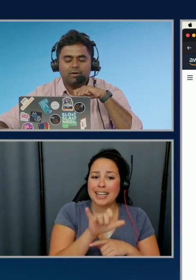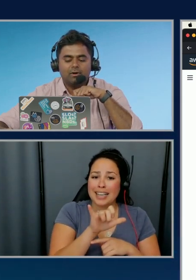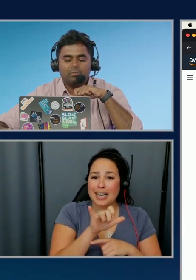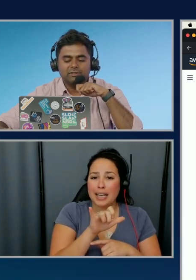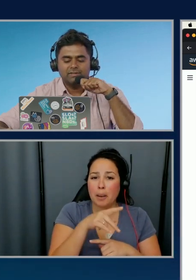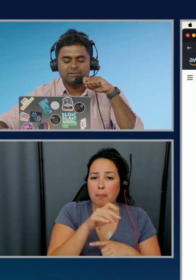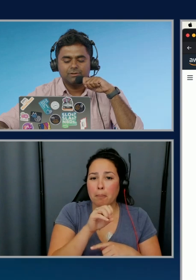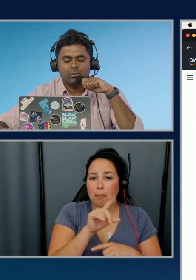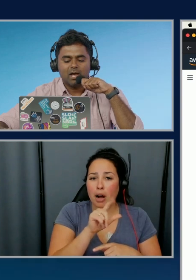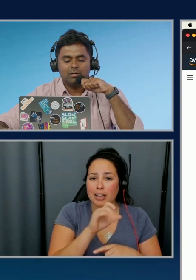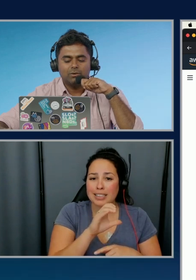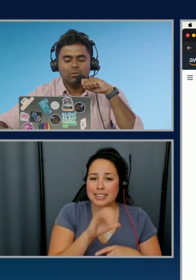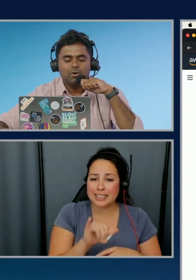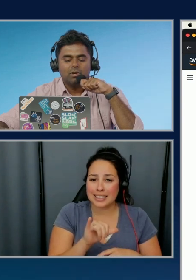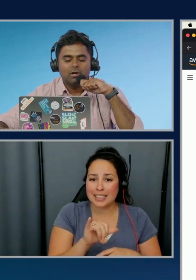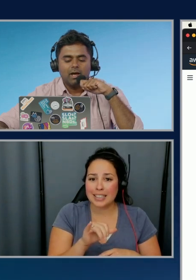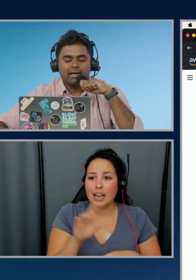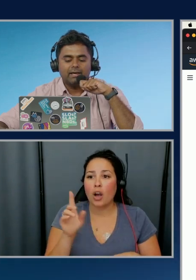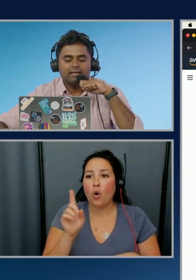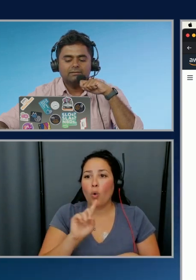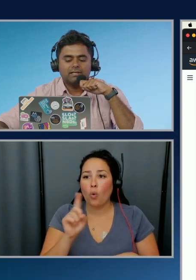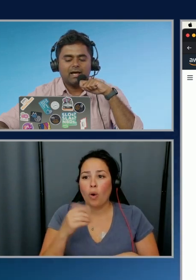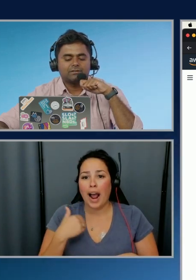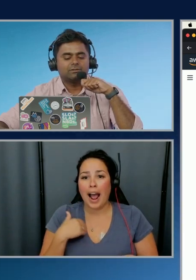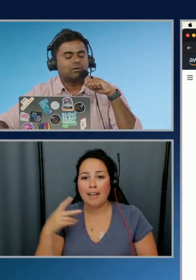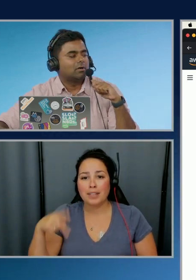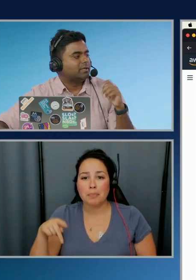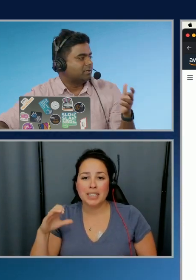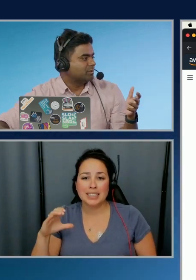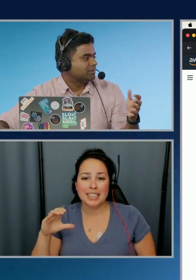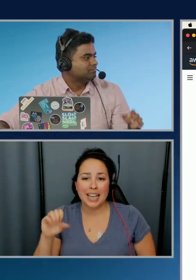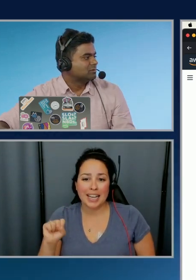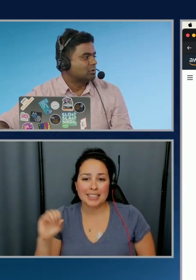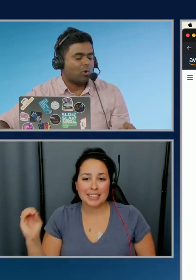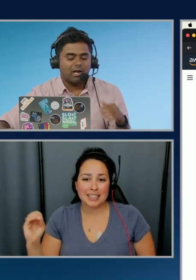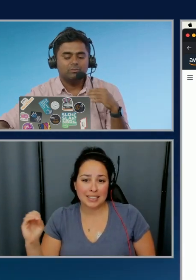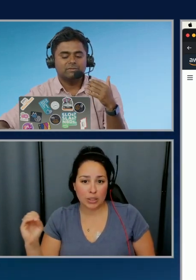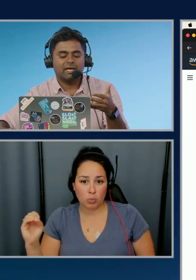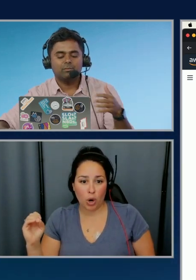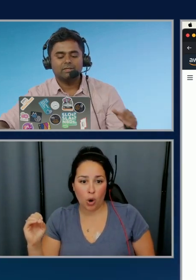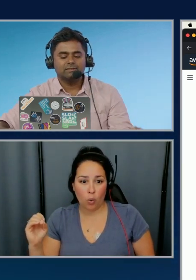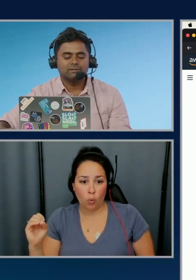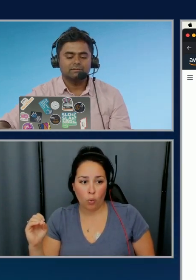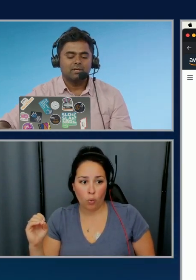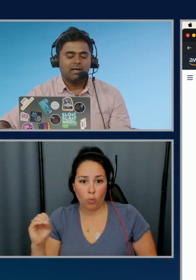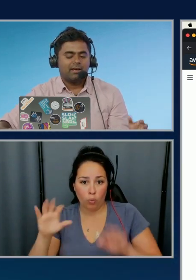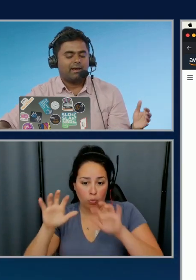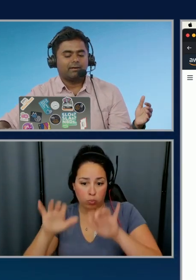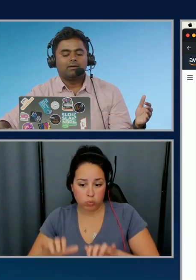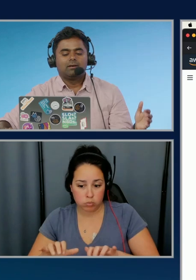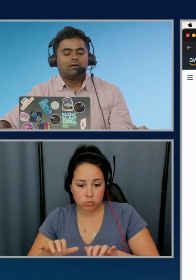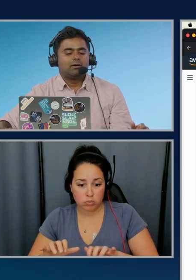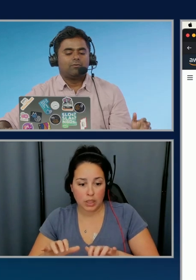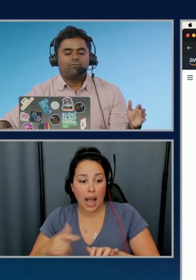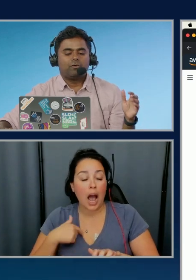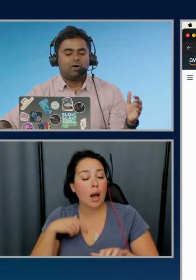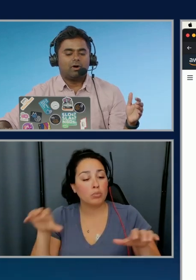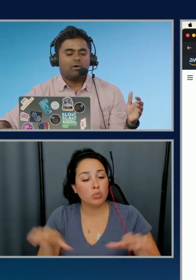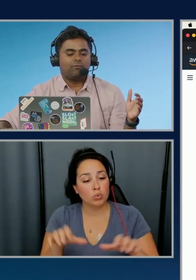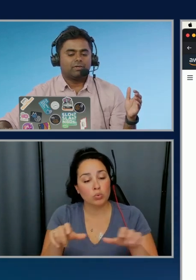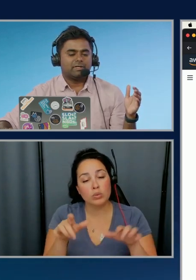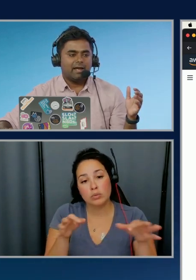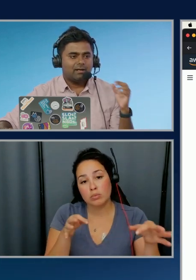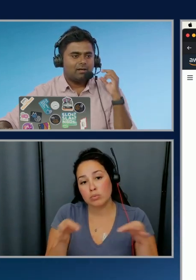put the PCR 0 value against an action called decrypt. So what I'm saying by this is, hey,